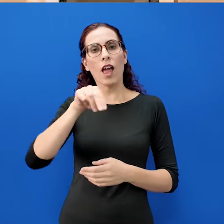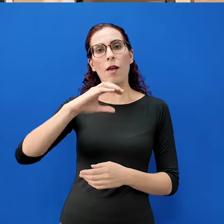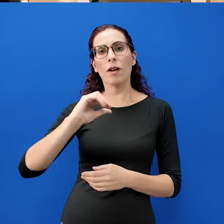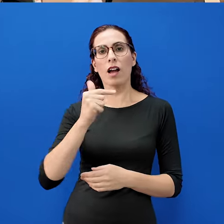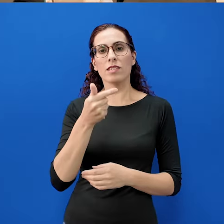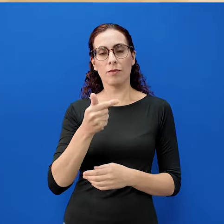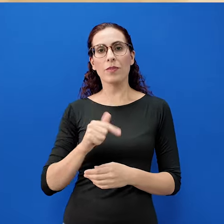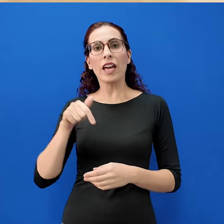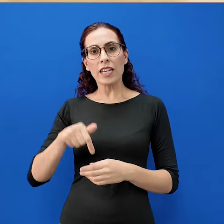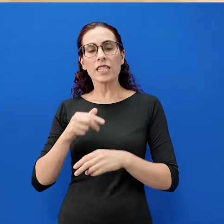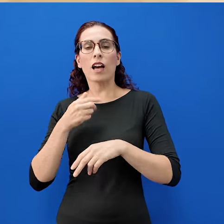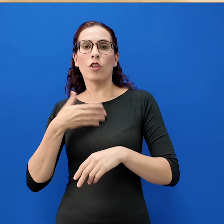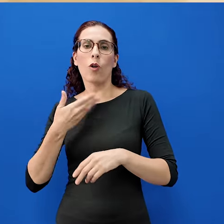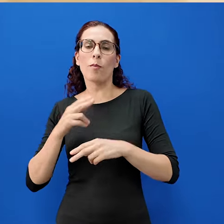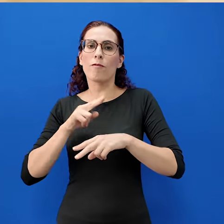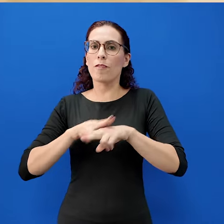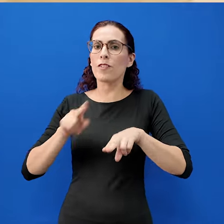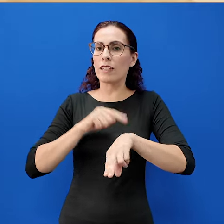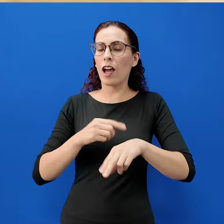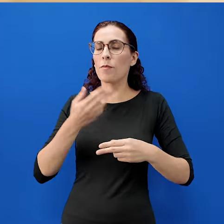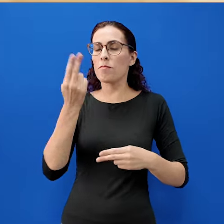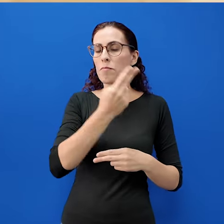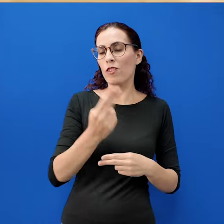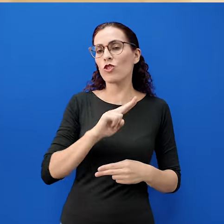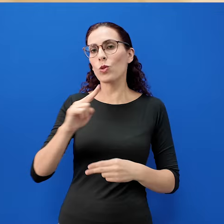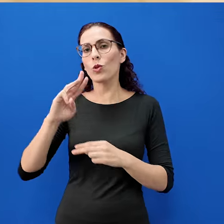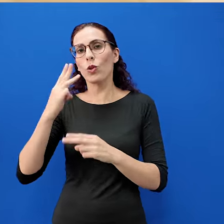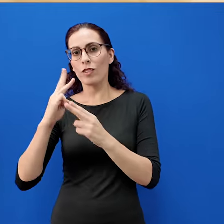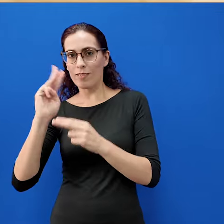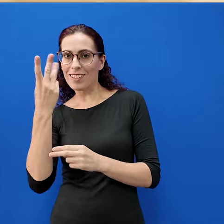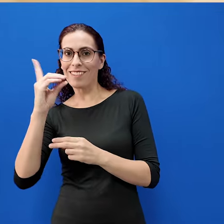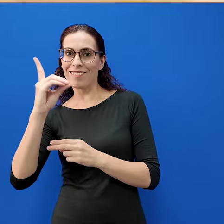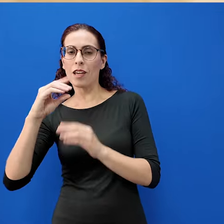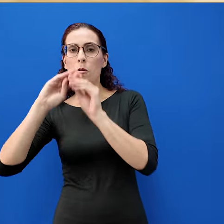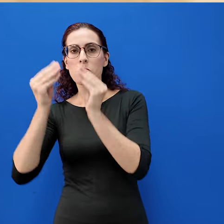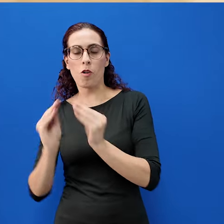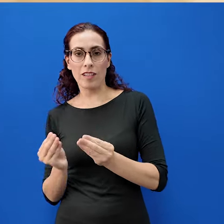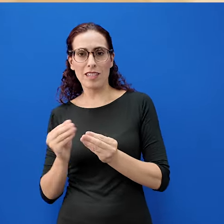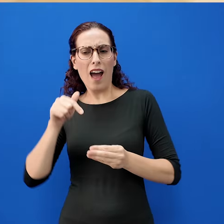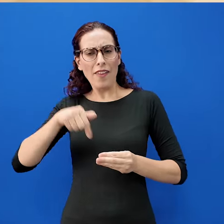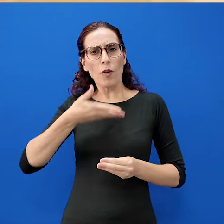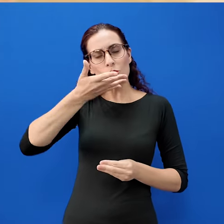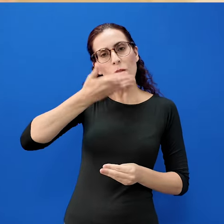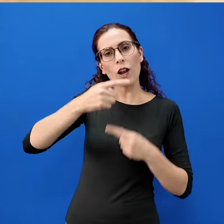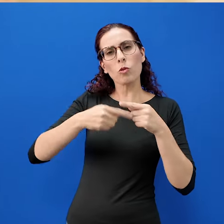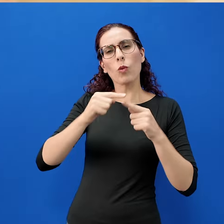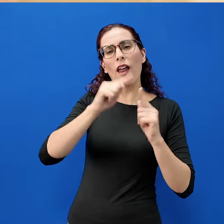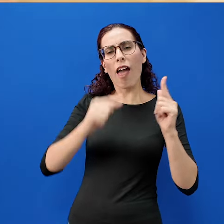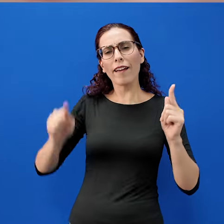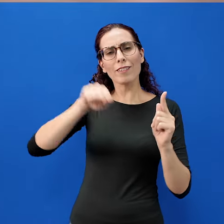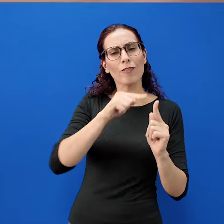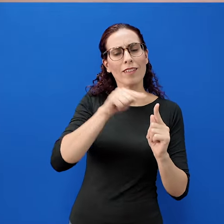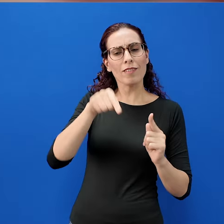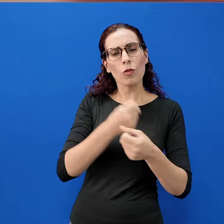and Technology. In my free time, I love to draw and create 3D models. I'm here to share a quick update on Activate, a